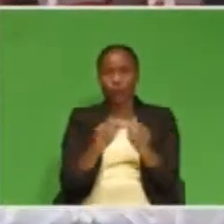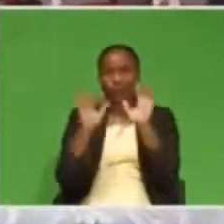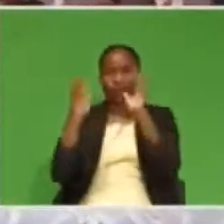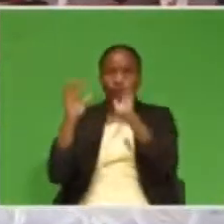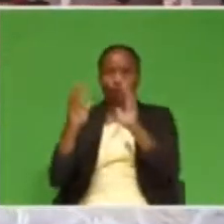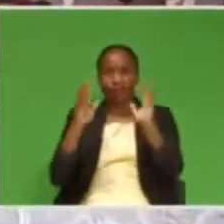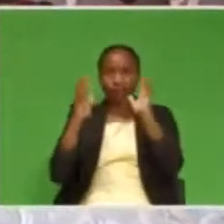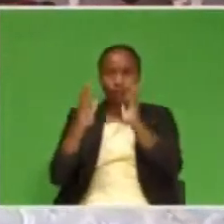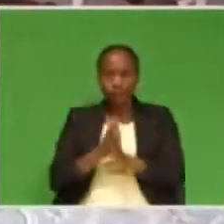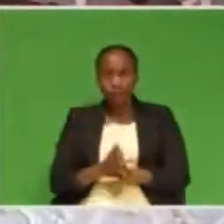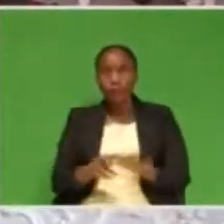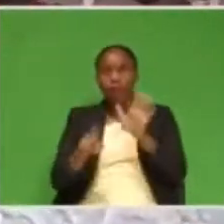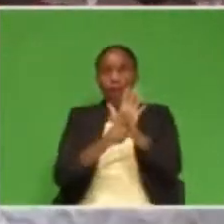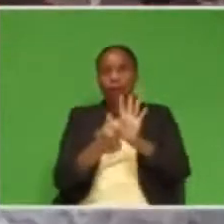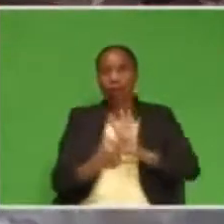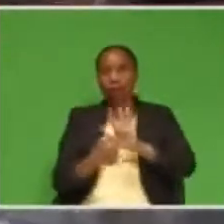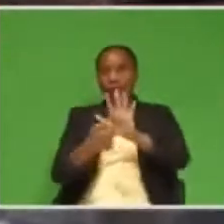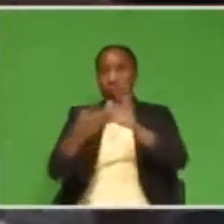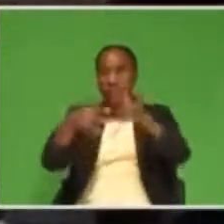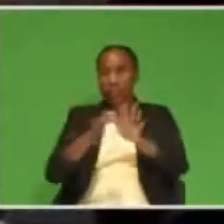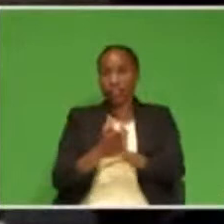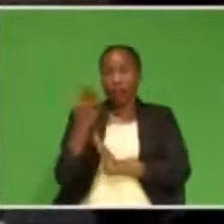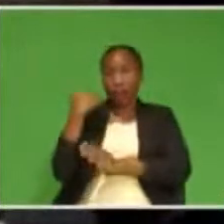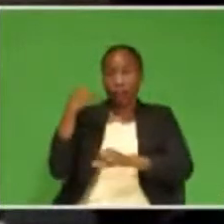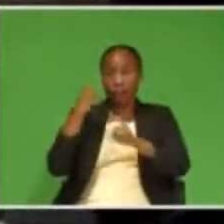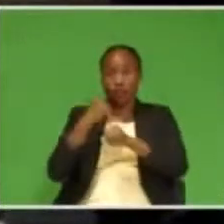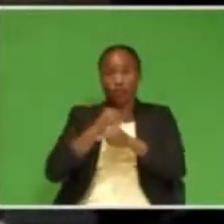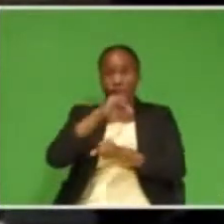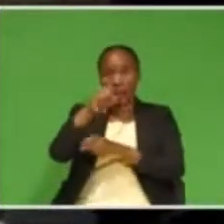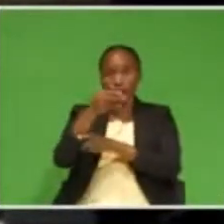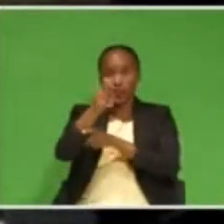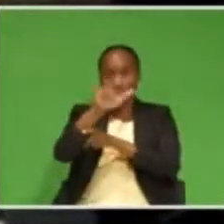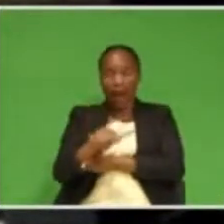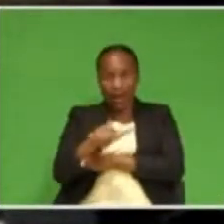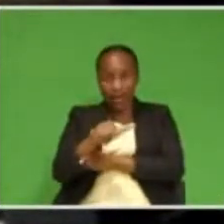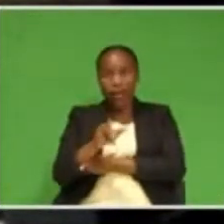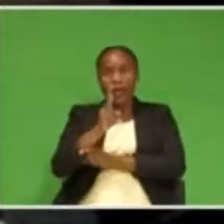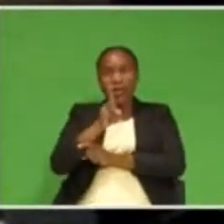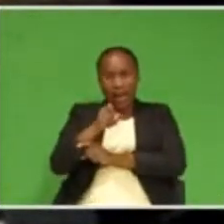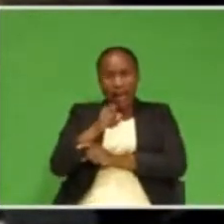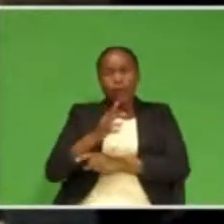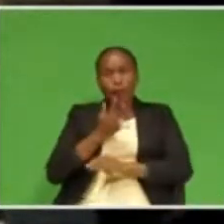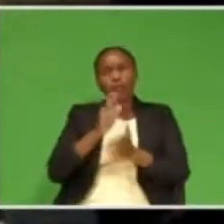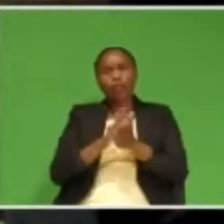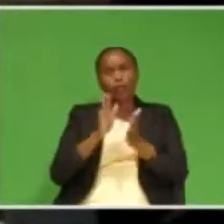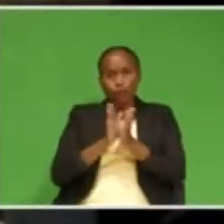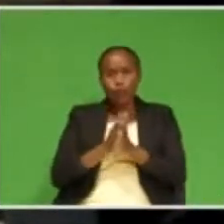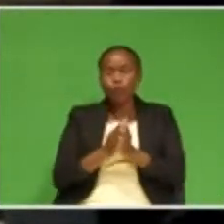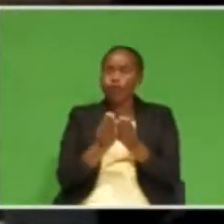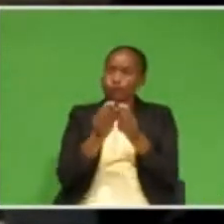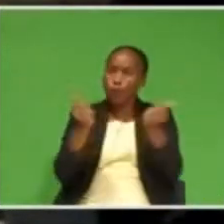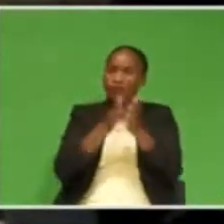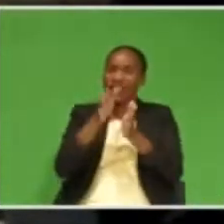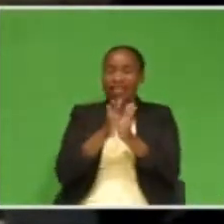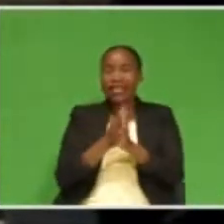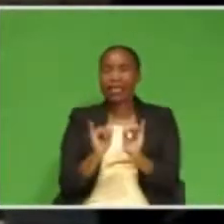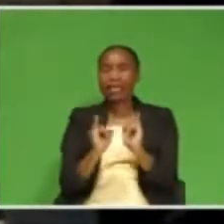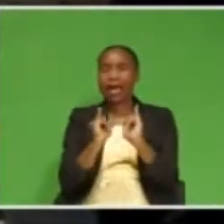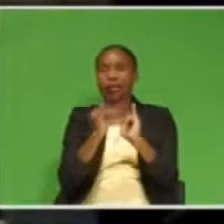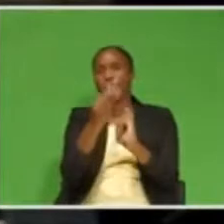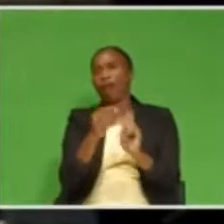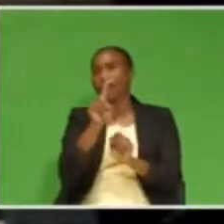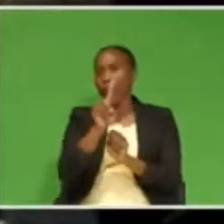As indicated in July last year, and with a view to addressing the load shedding crisis, we are going